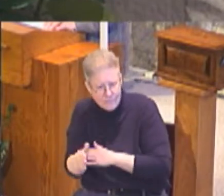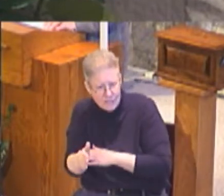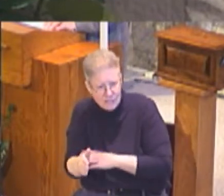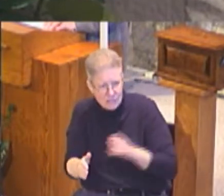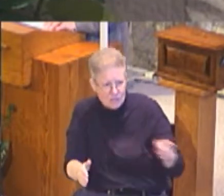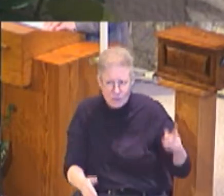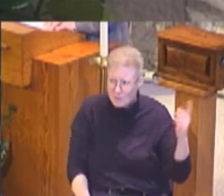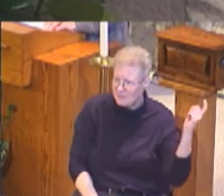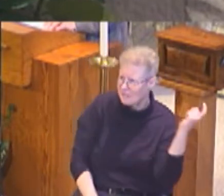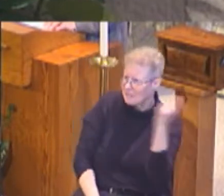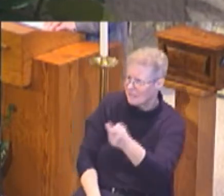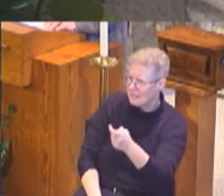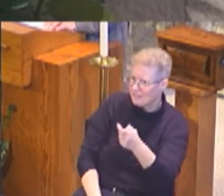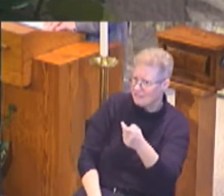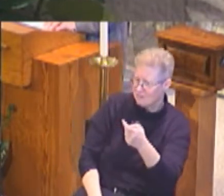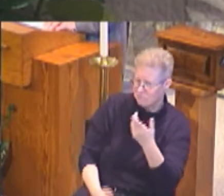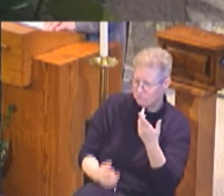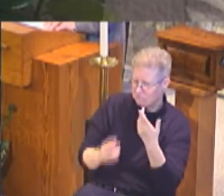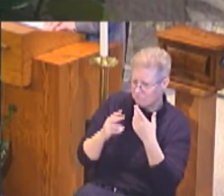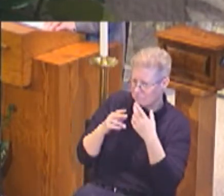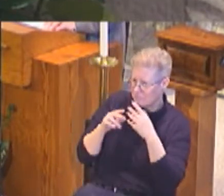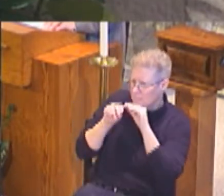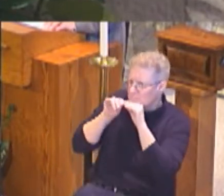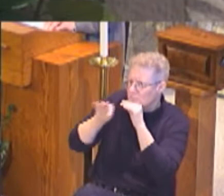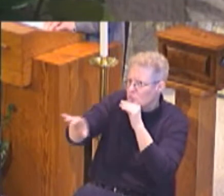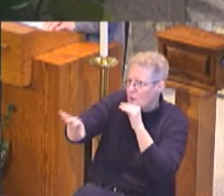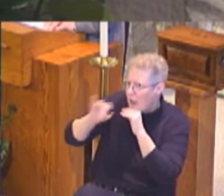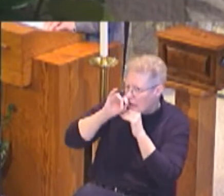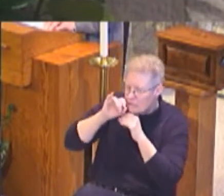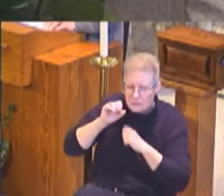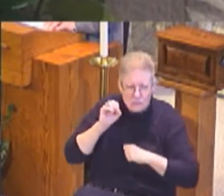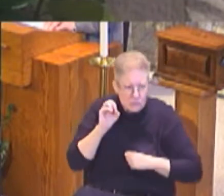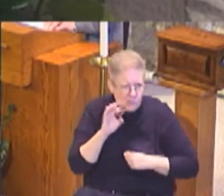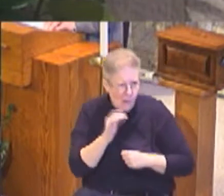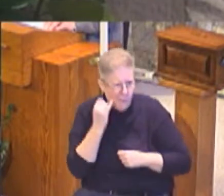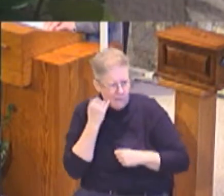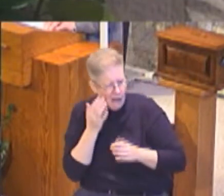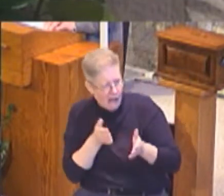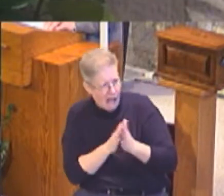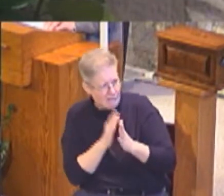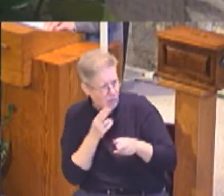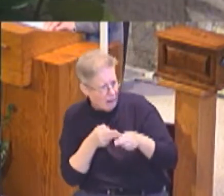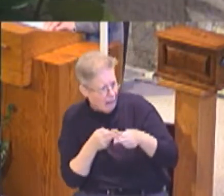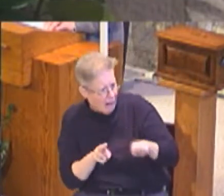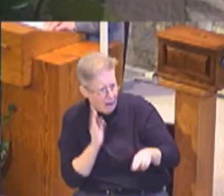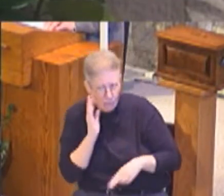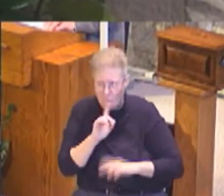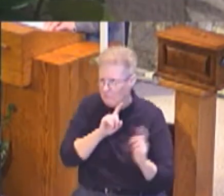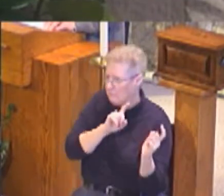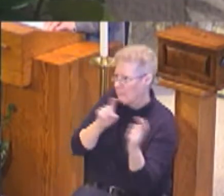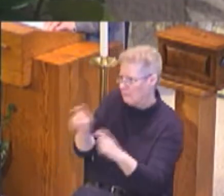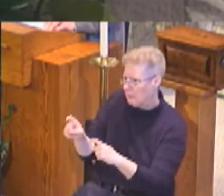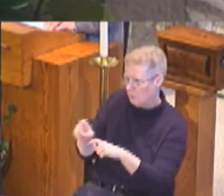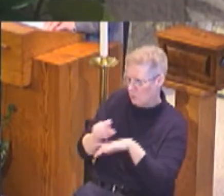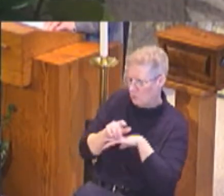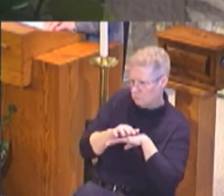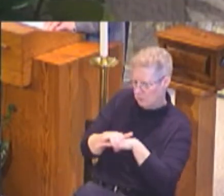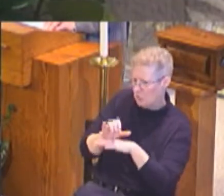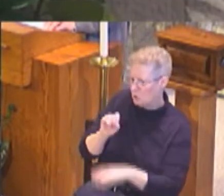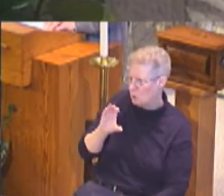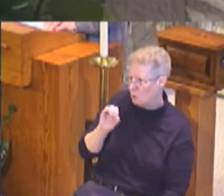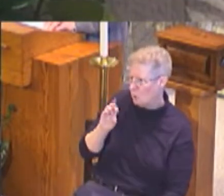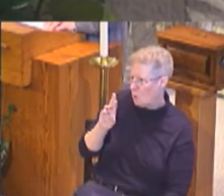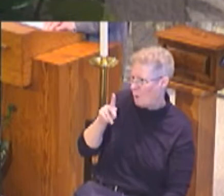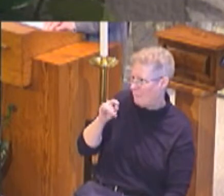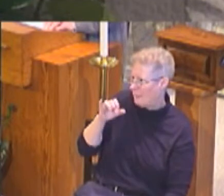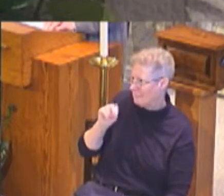he asks for an egg, will give him a scorpion?" There are cultural things that I don't have time to go into this morning